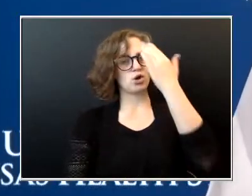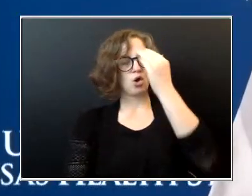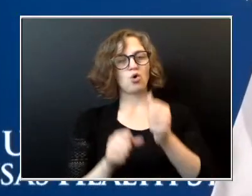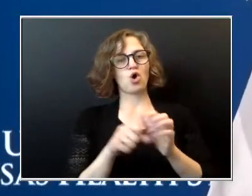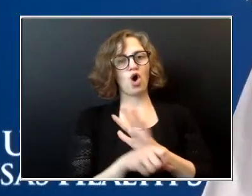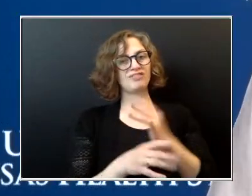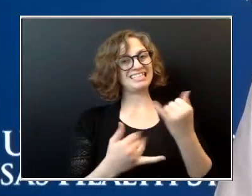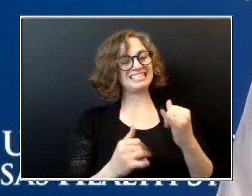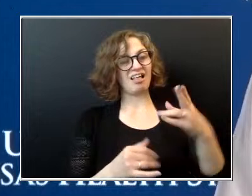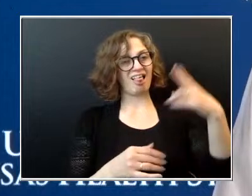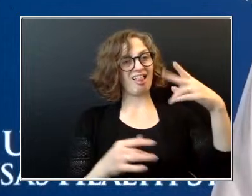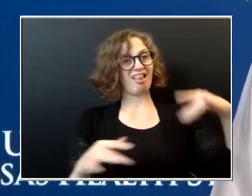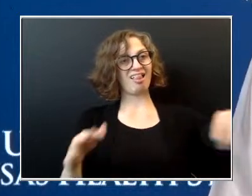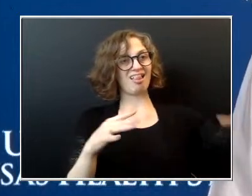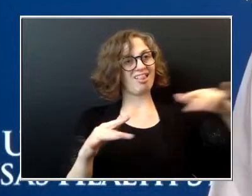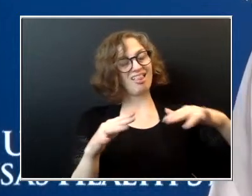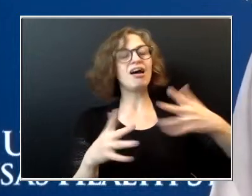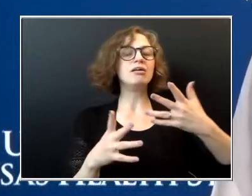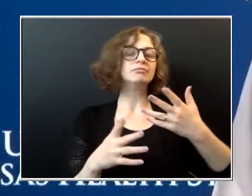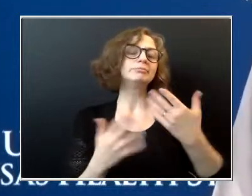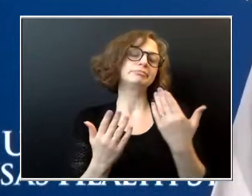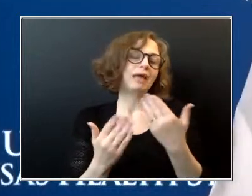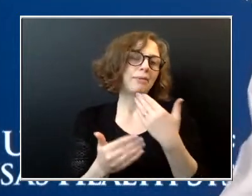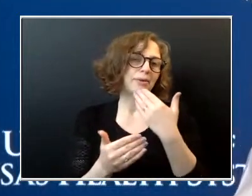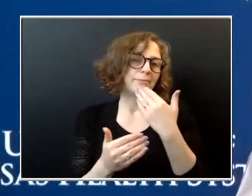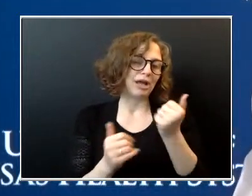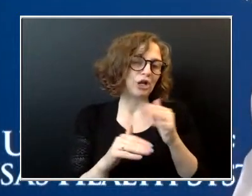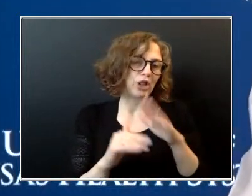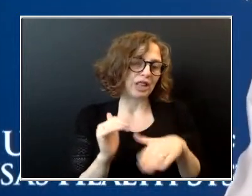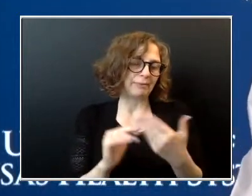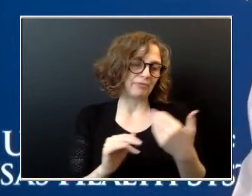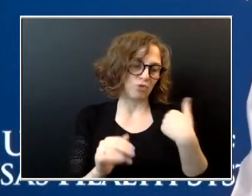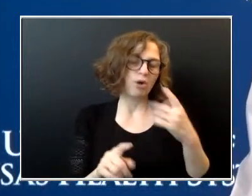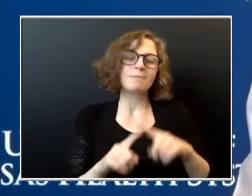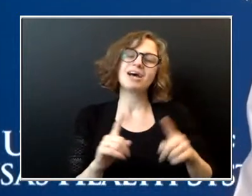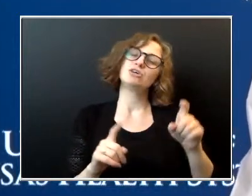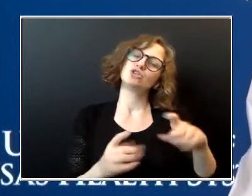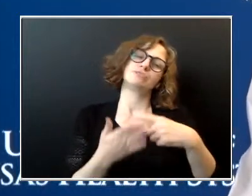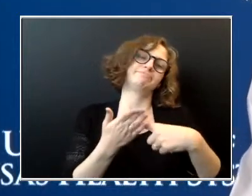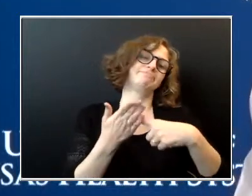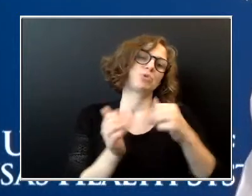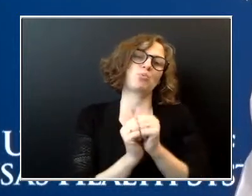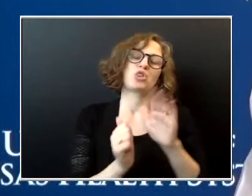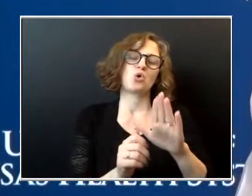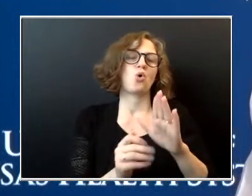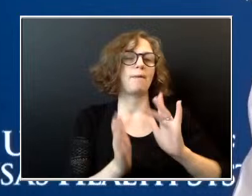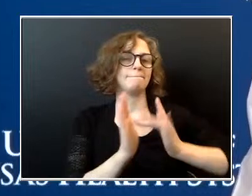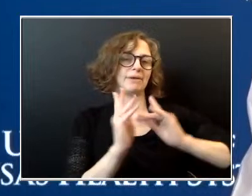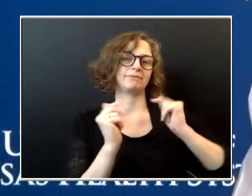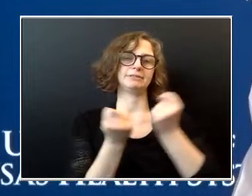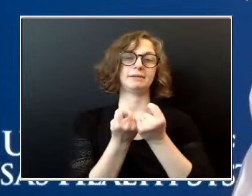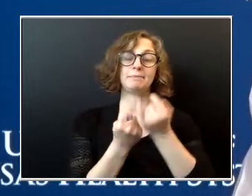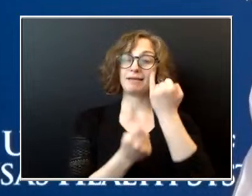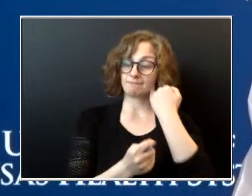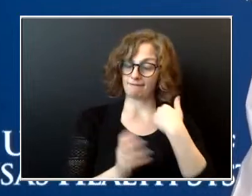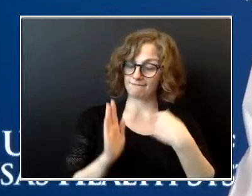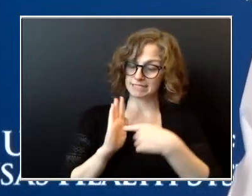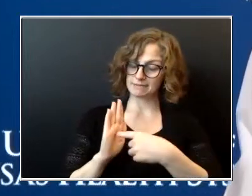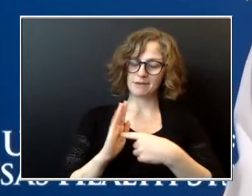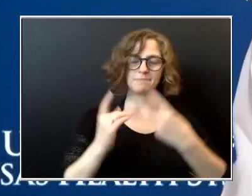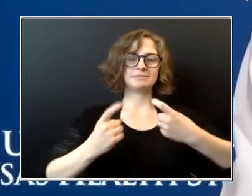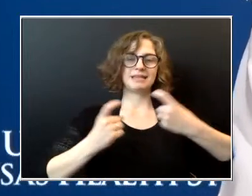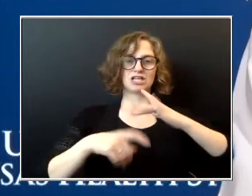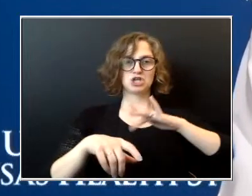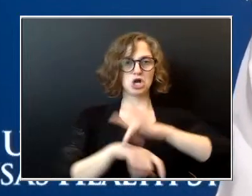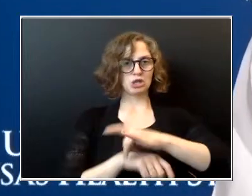say is really discuss that with your medical team or your medical provider and always have a plan. If you have symptoms, test early. You may have to test 2 or 3